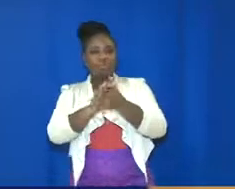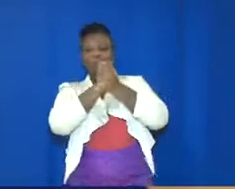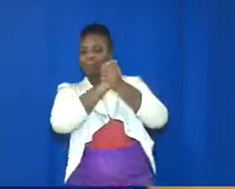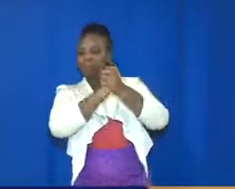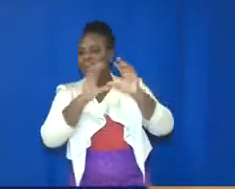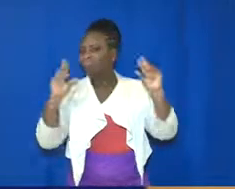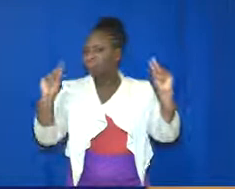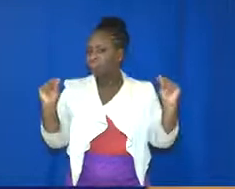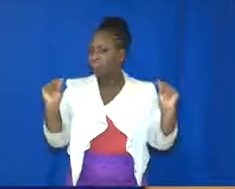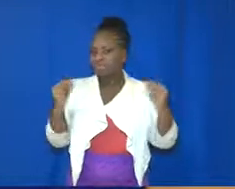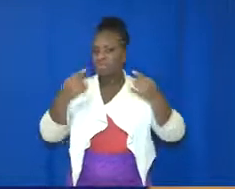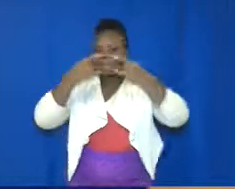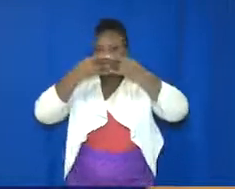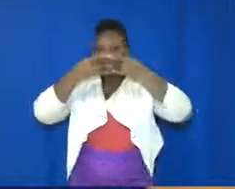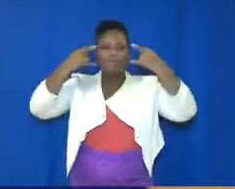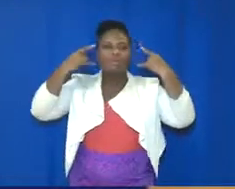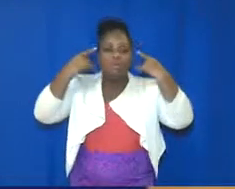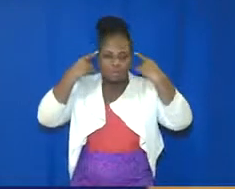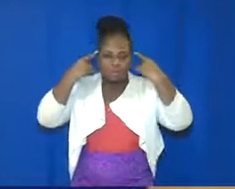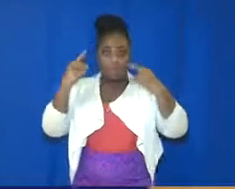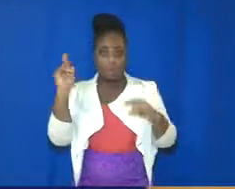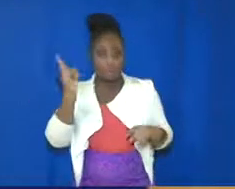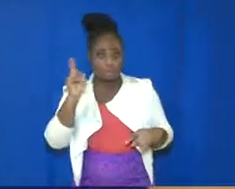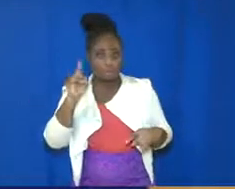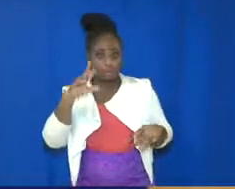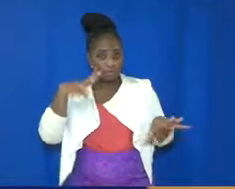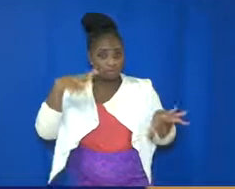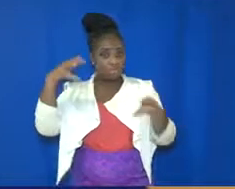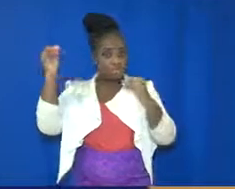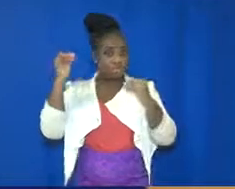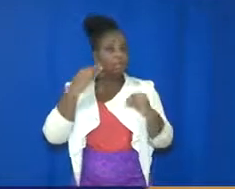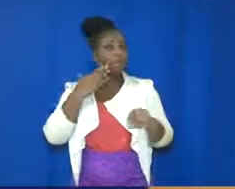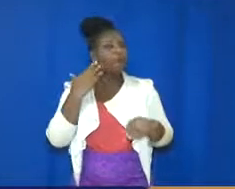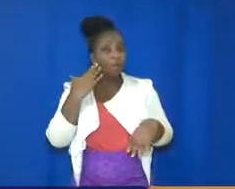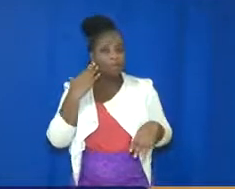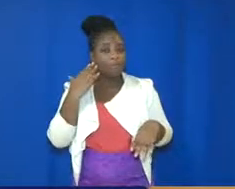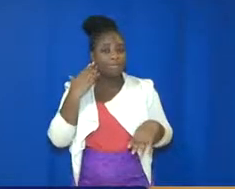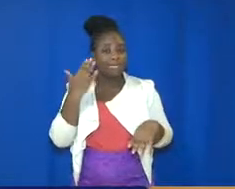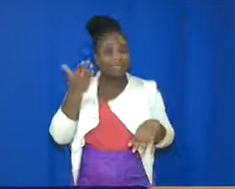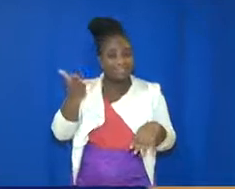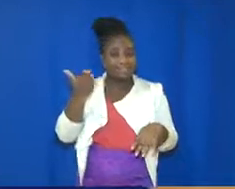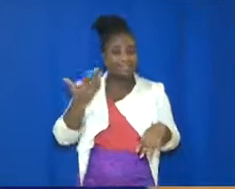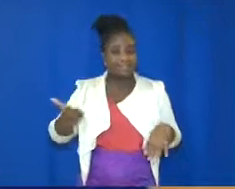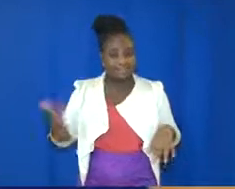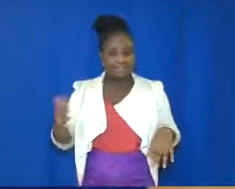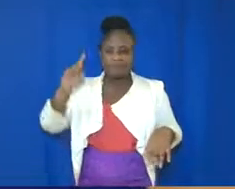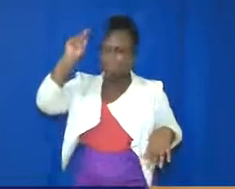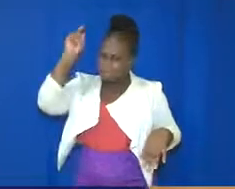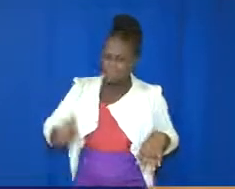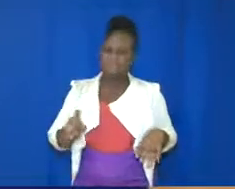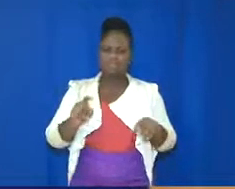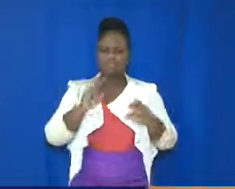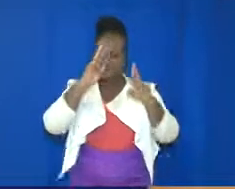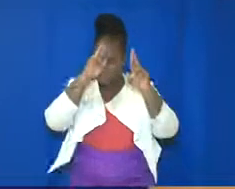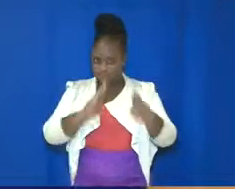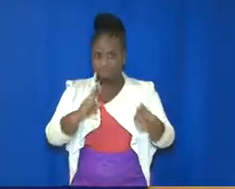from shaking hands, and wearing our masks whenever we leave our homes. These measures